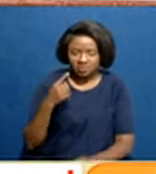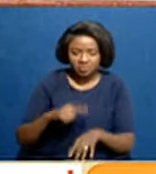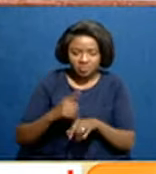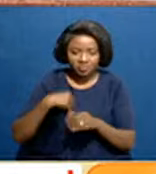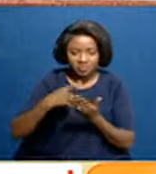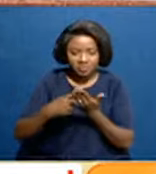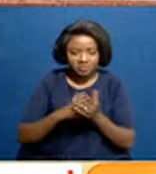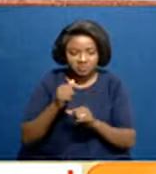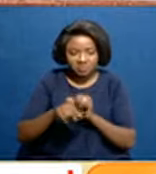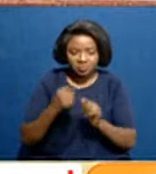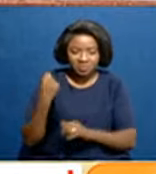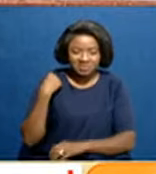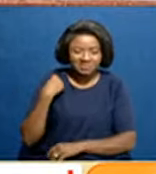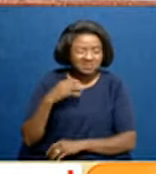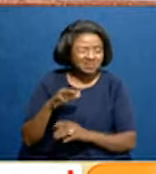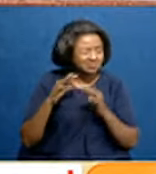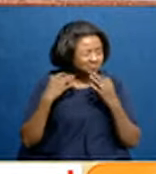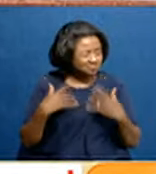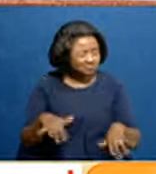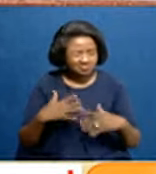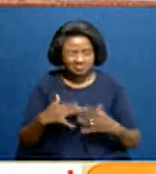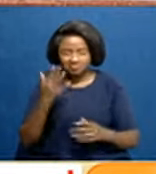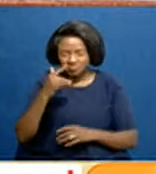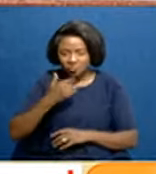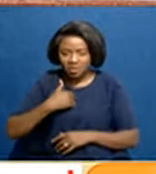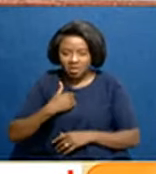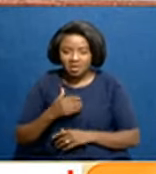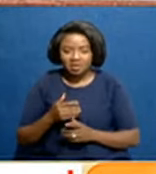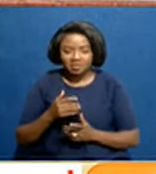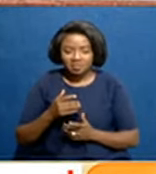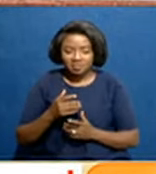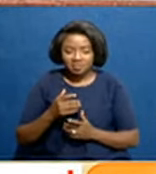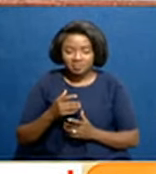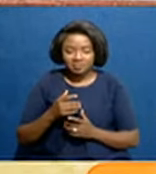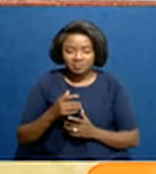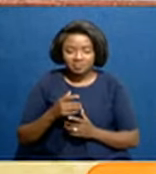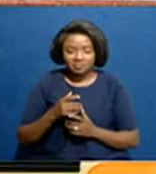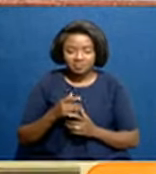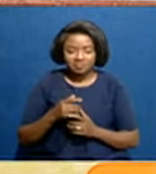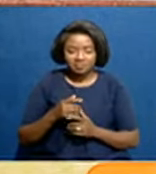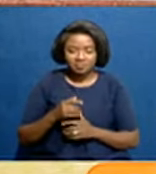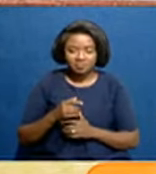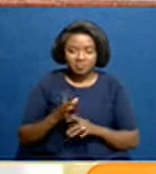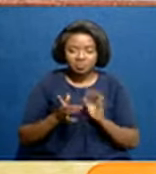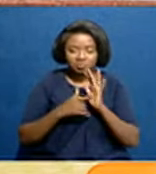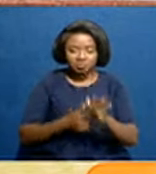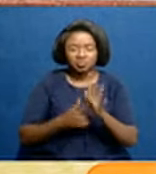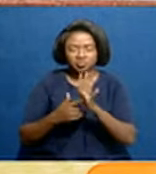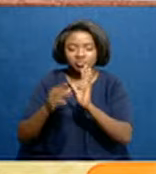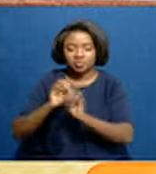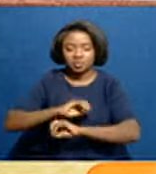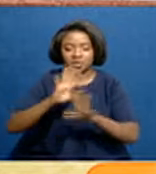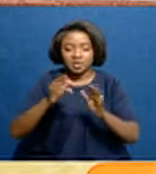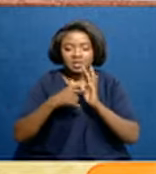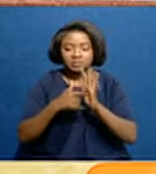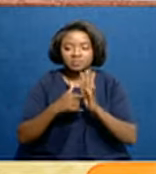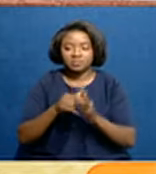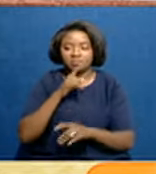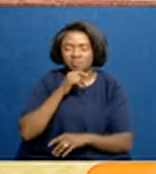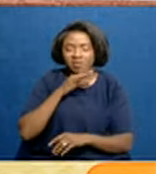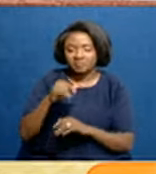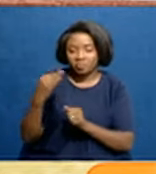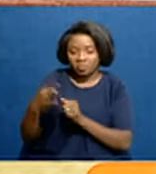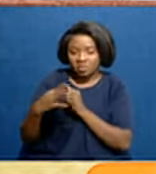think yesterday was great because we actually put a human face to this particular program. When Samuel from